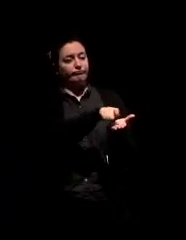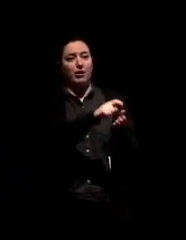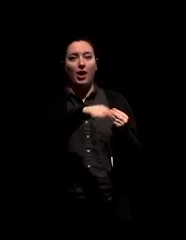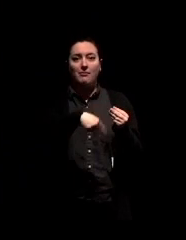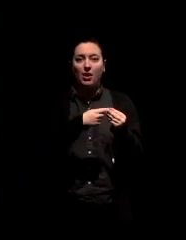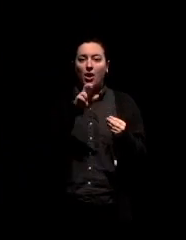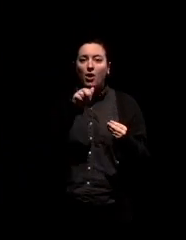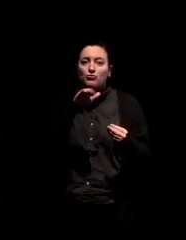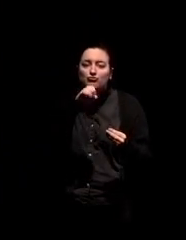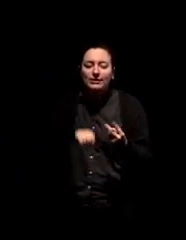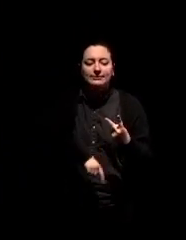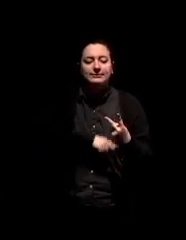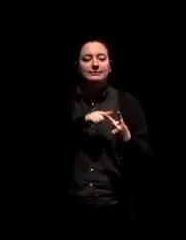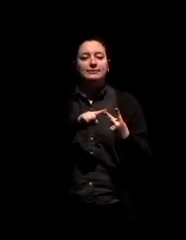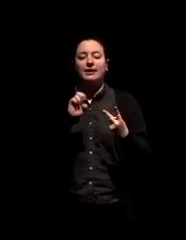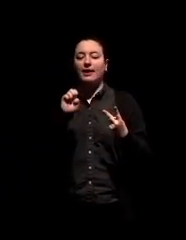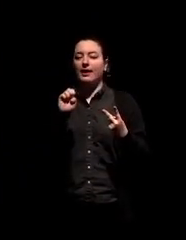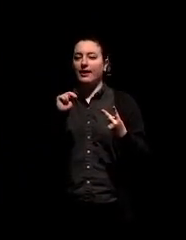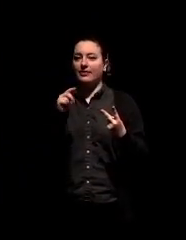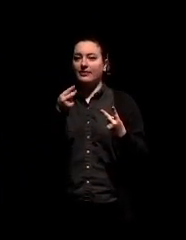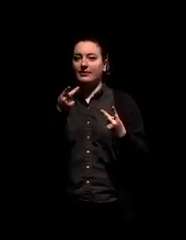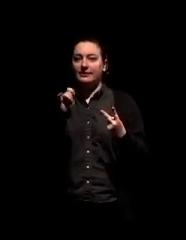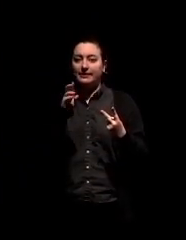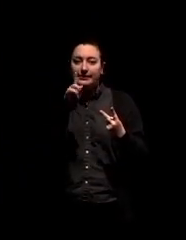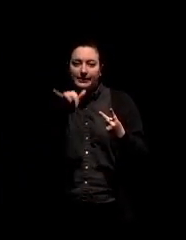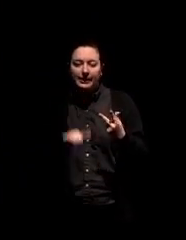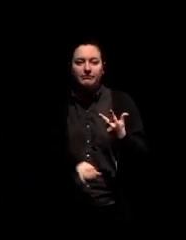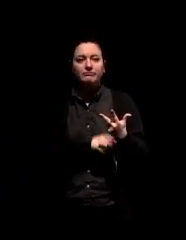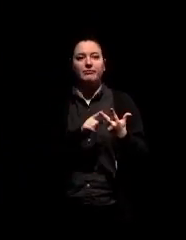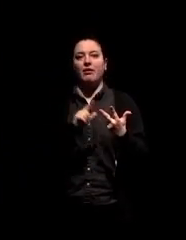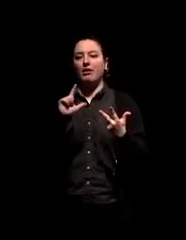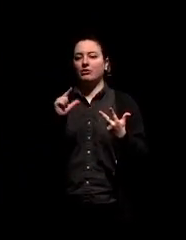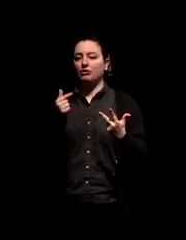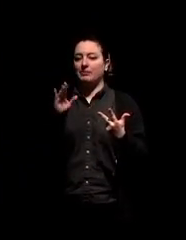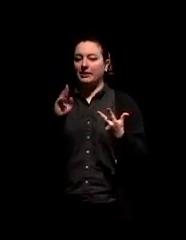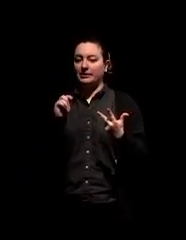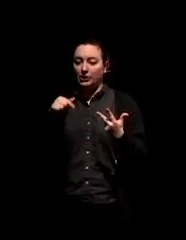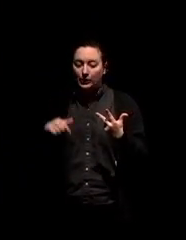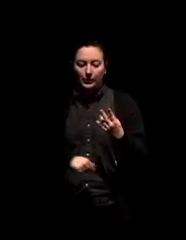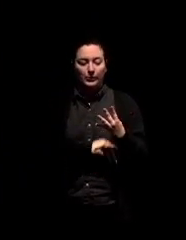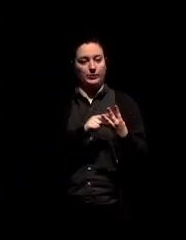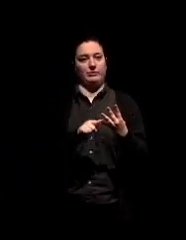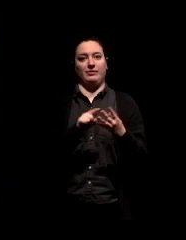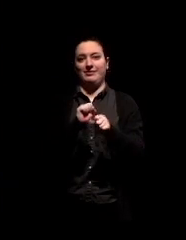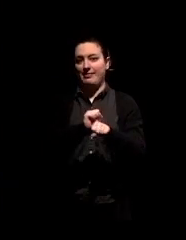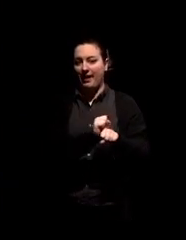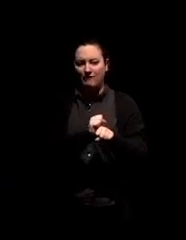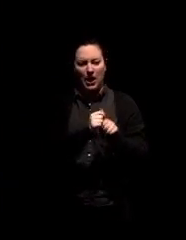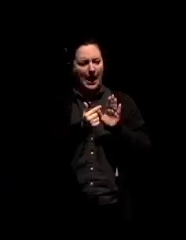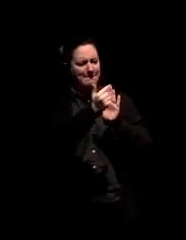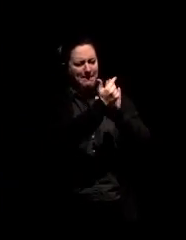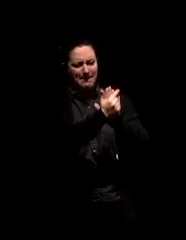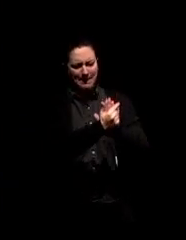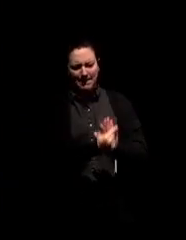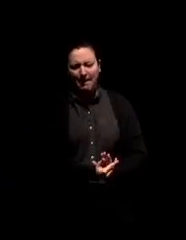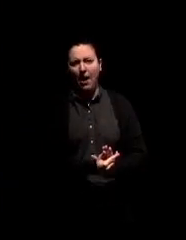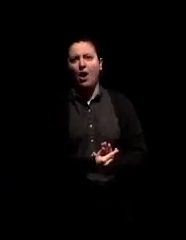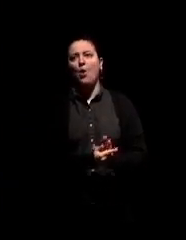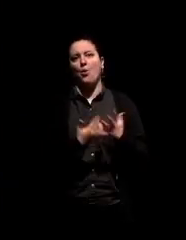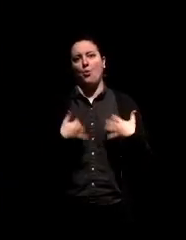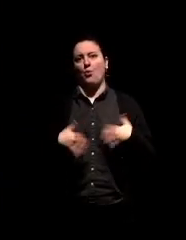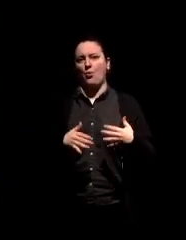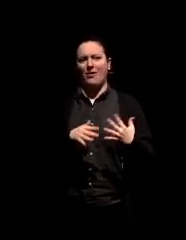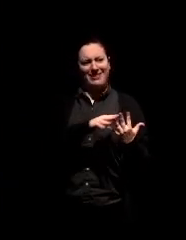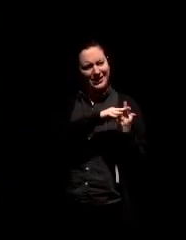and LGBTQ issues in K-12 curriculum. There's certainly some intersecting issues here. Immigration reform